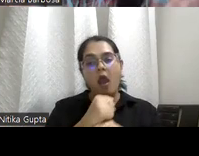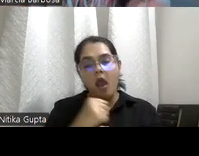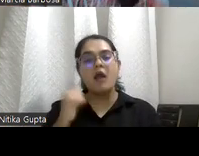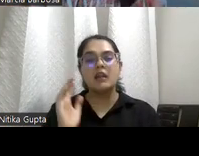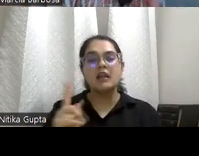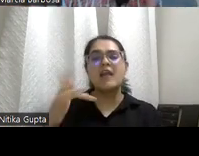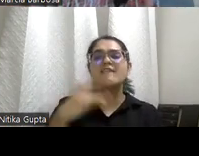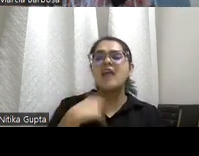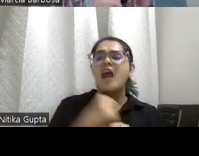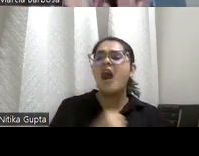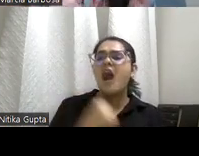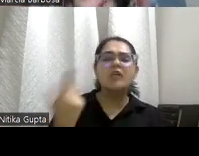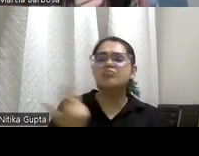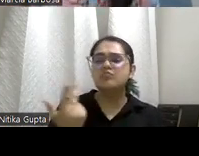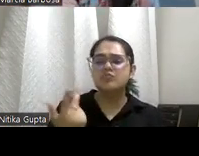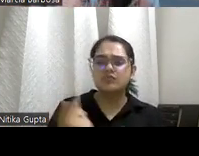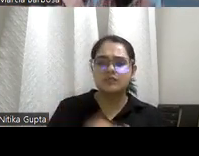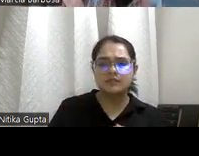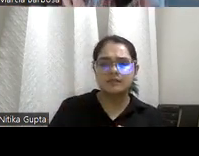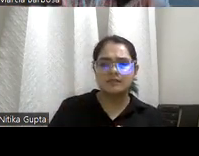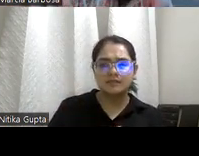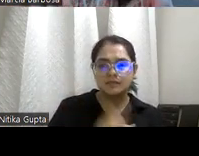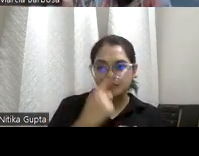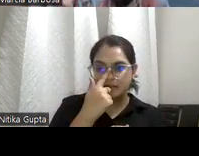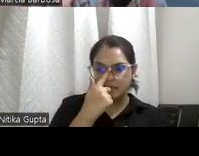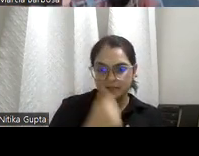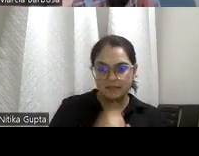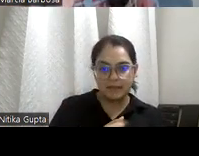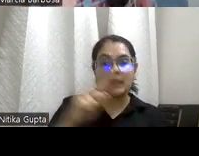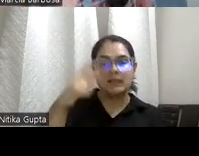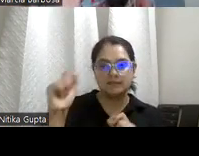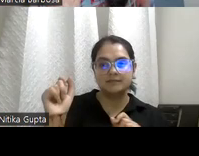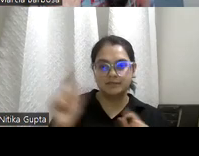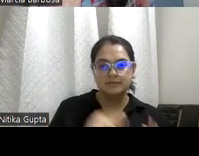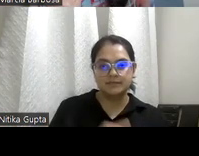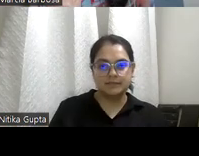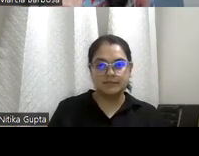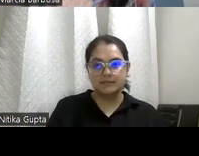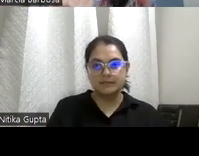this is a hard thing to do? And I come with the 4E. Next slide, please.